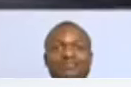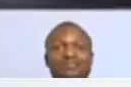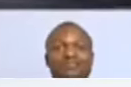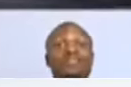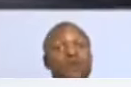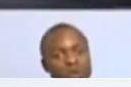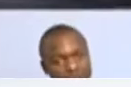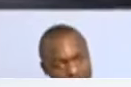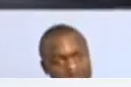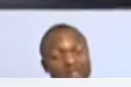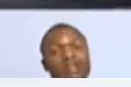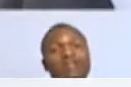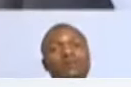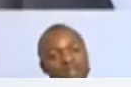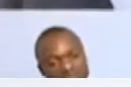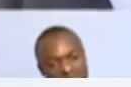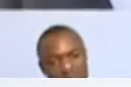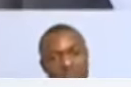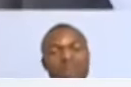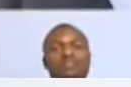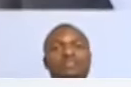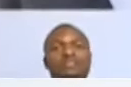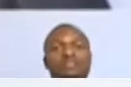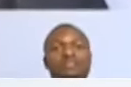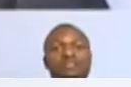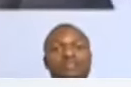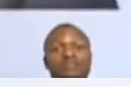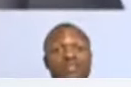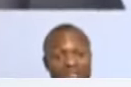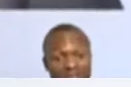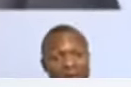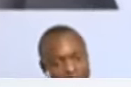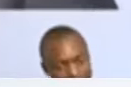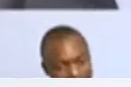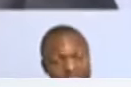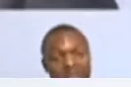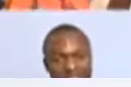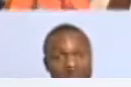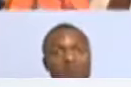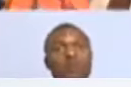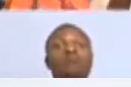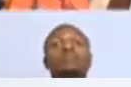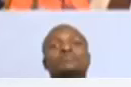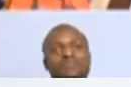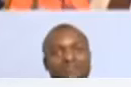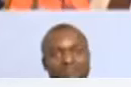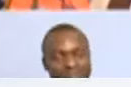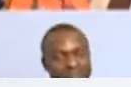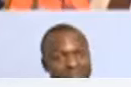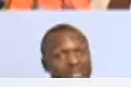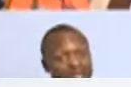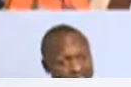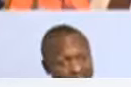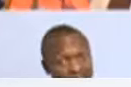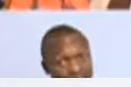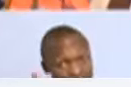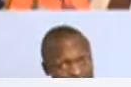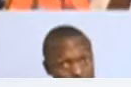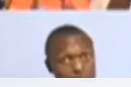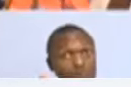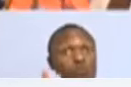can ameliorate the needs of our people. This is what it is. So currently